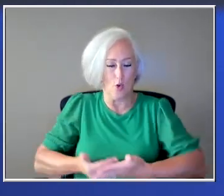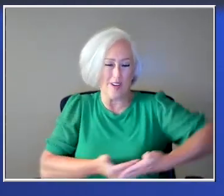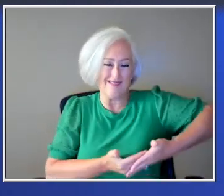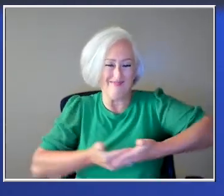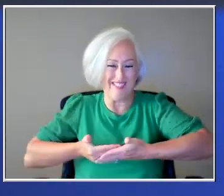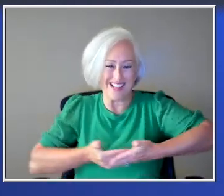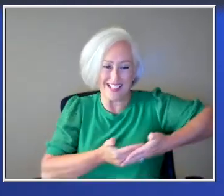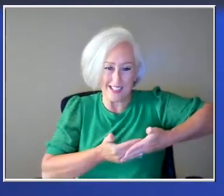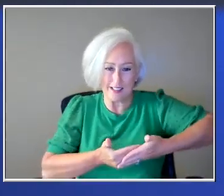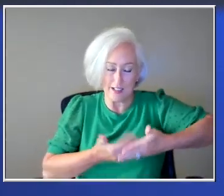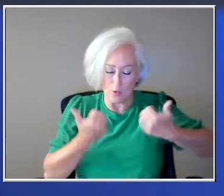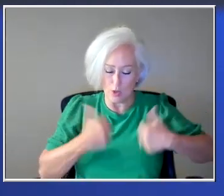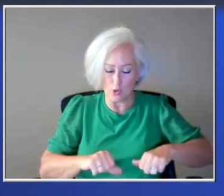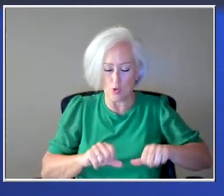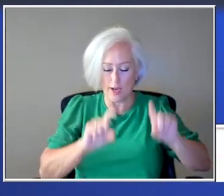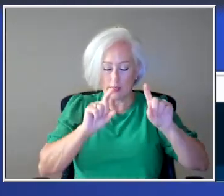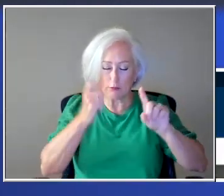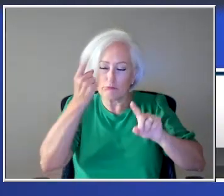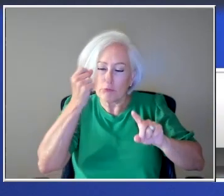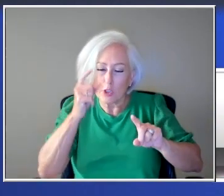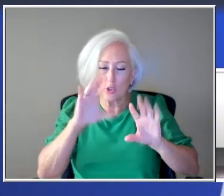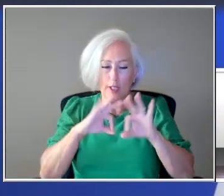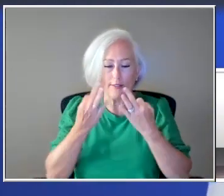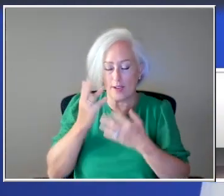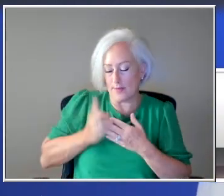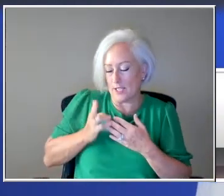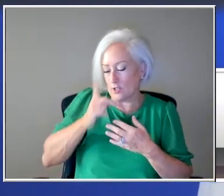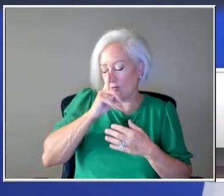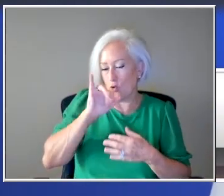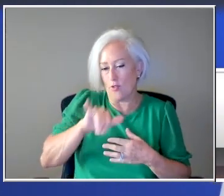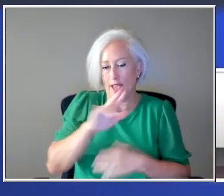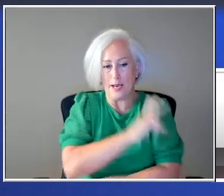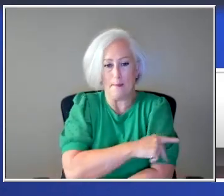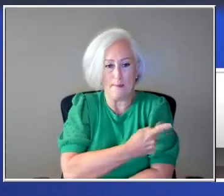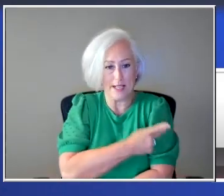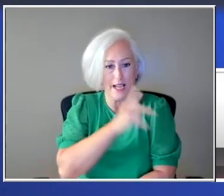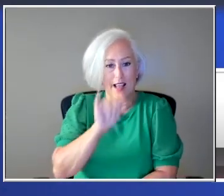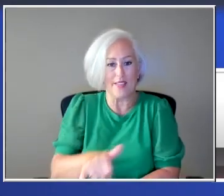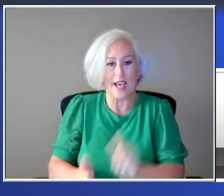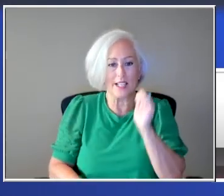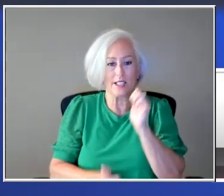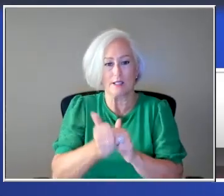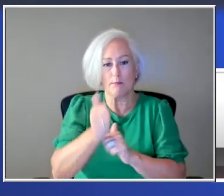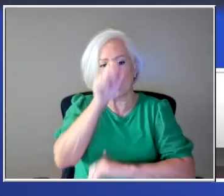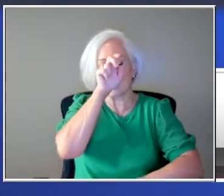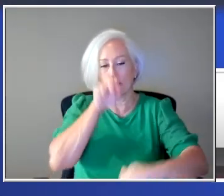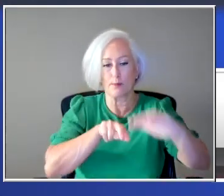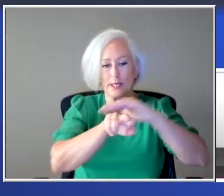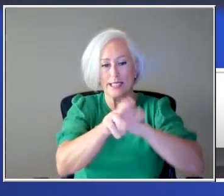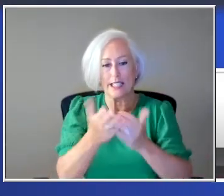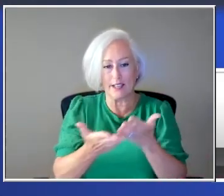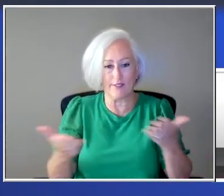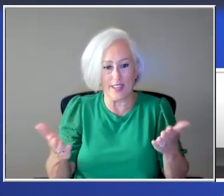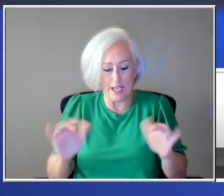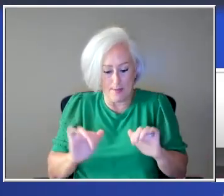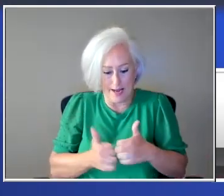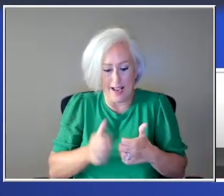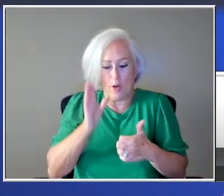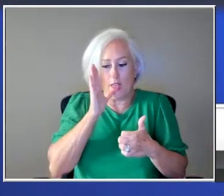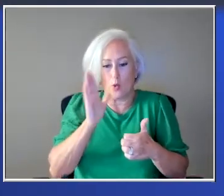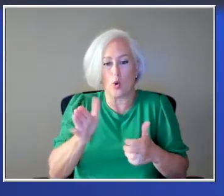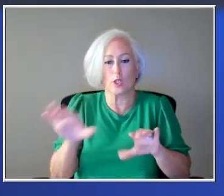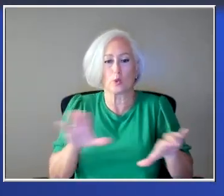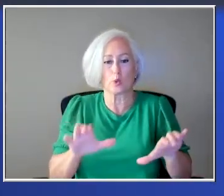the family history of all of our patients, because that's frankly one of the most predictive things about how they're going to do. So if there